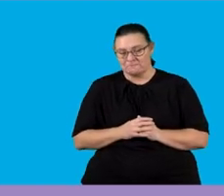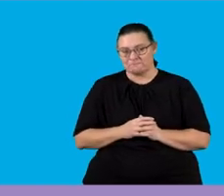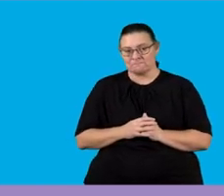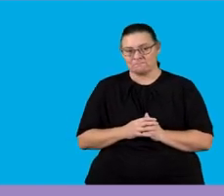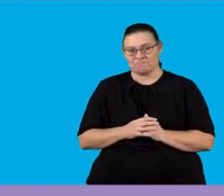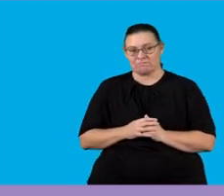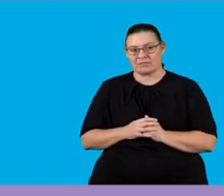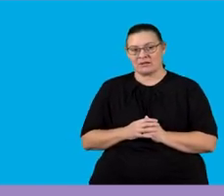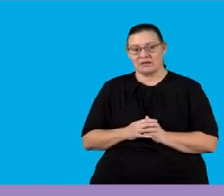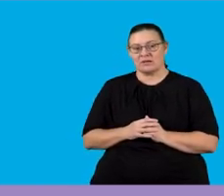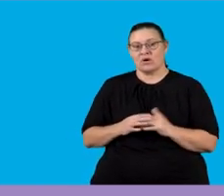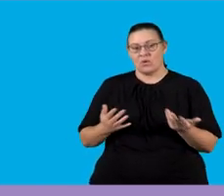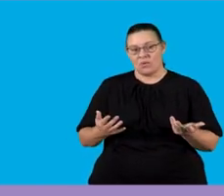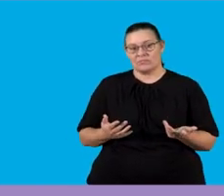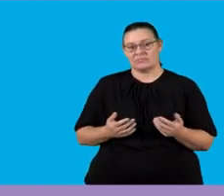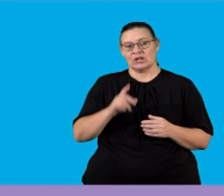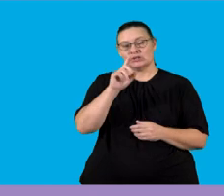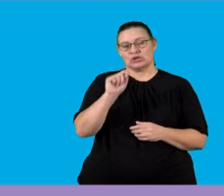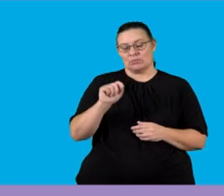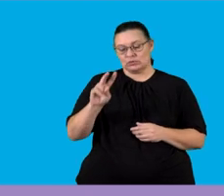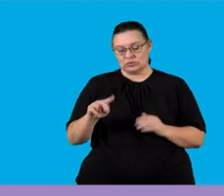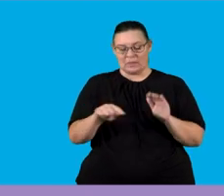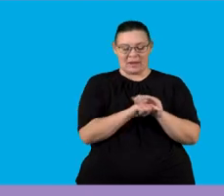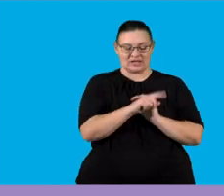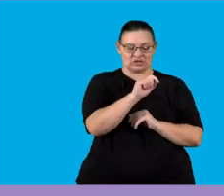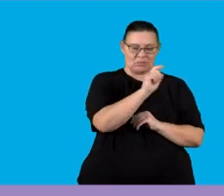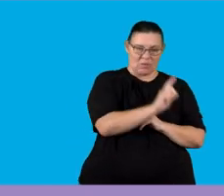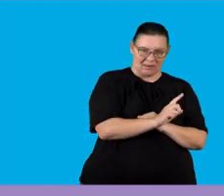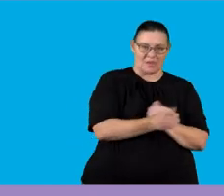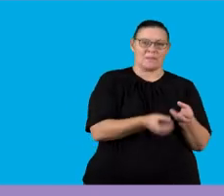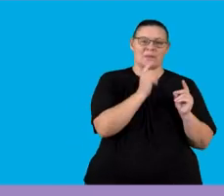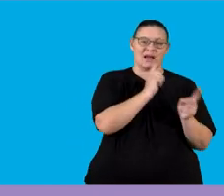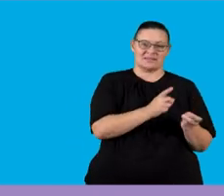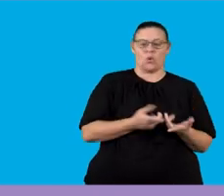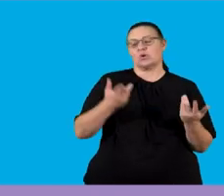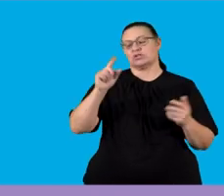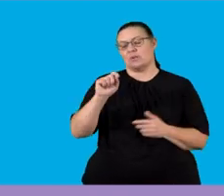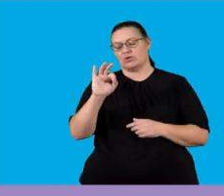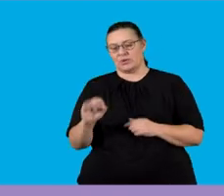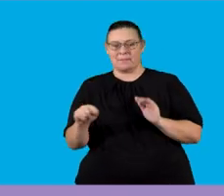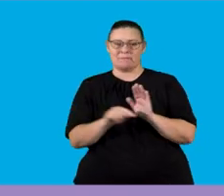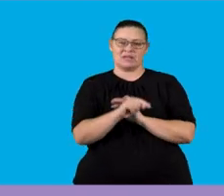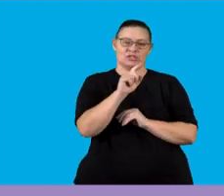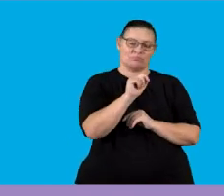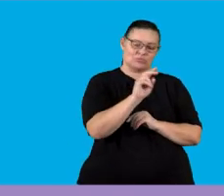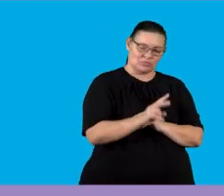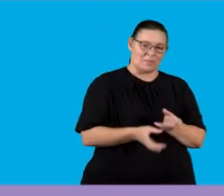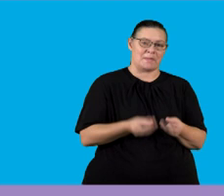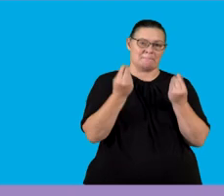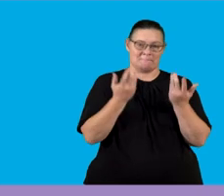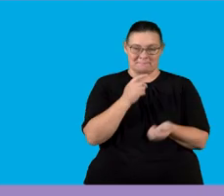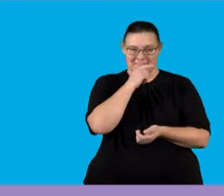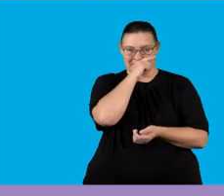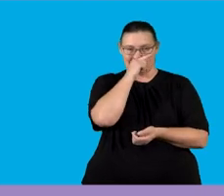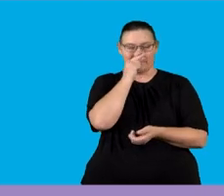rule for this pattern. So how are we going to find the rule for this pattern? Remember, when we have a constant difference, we